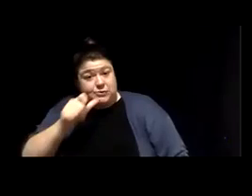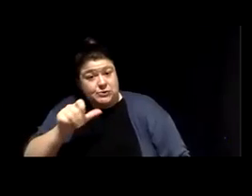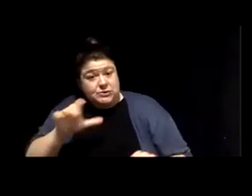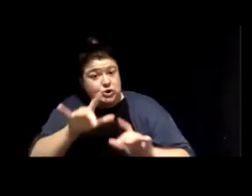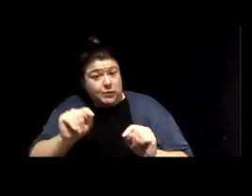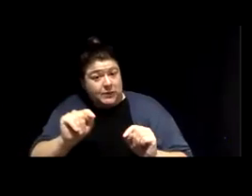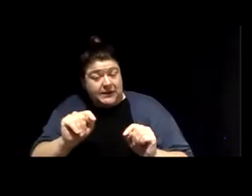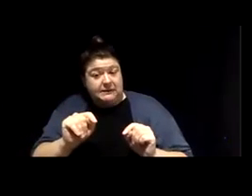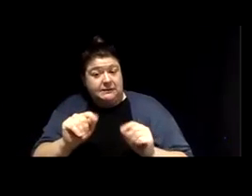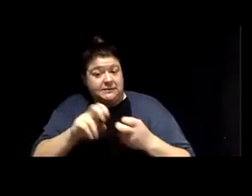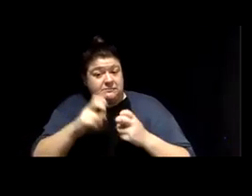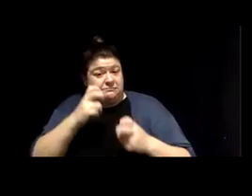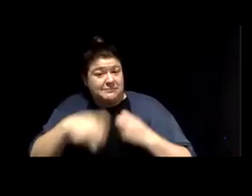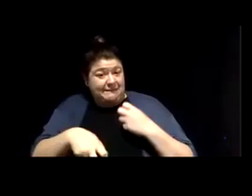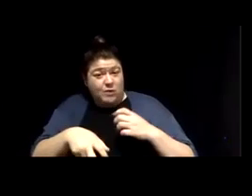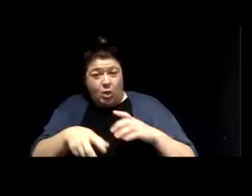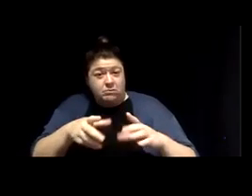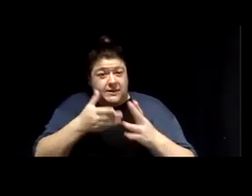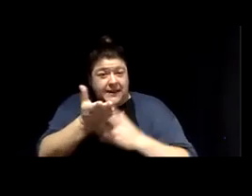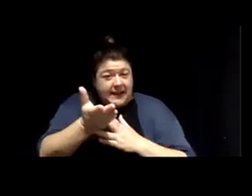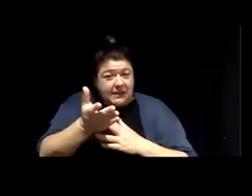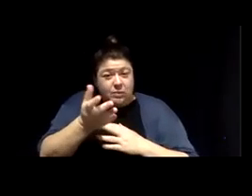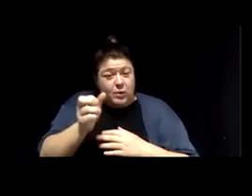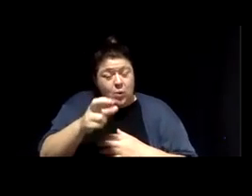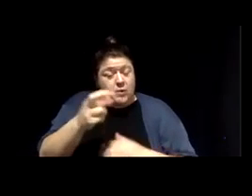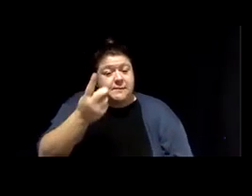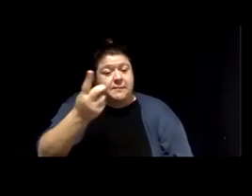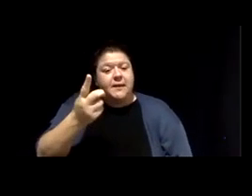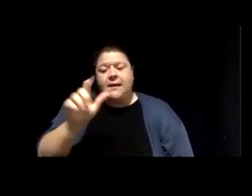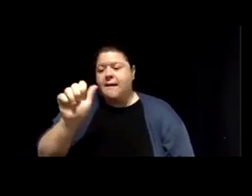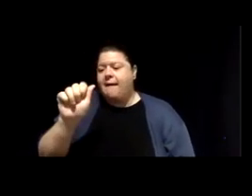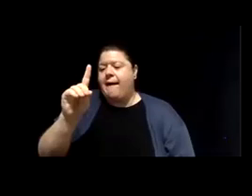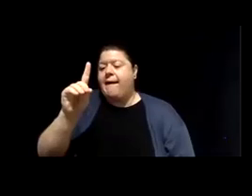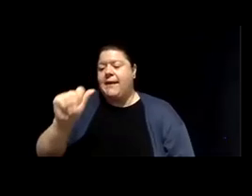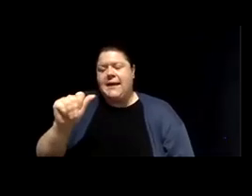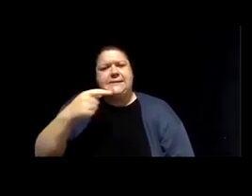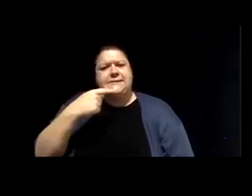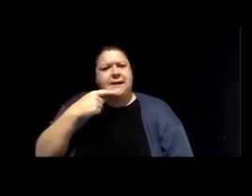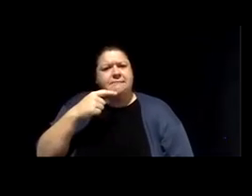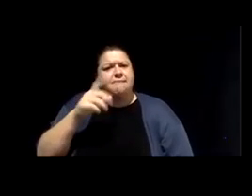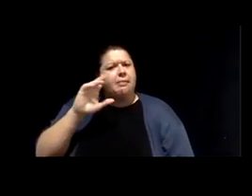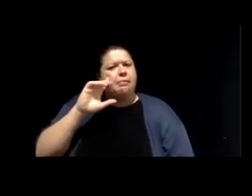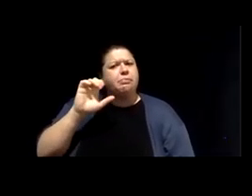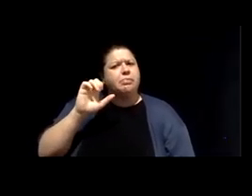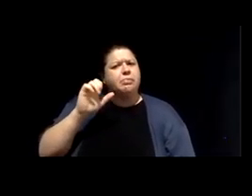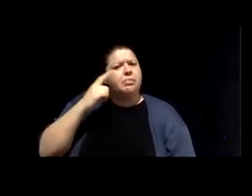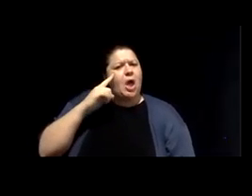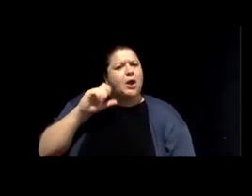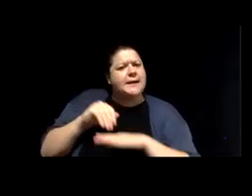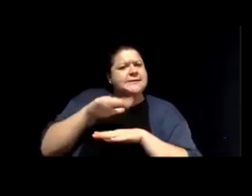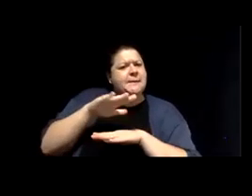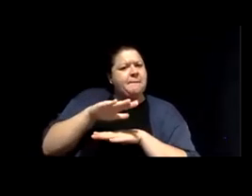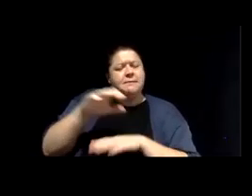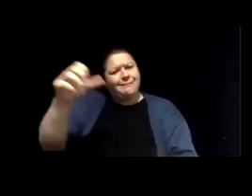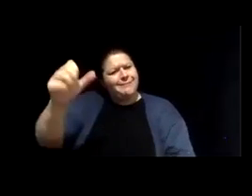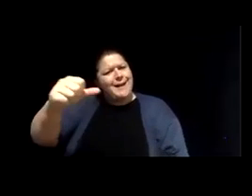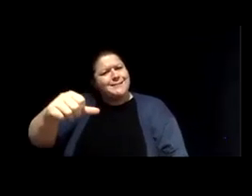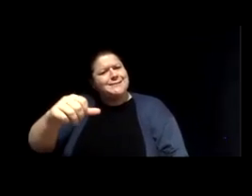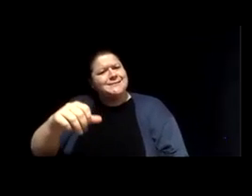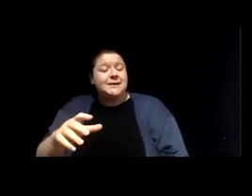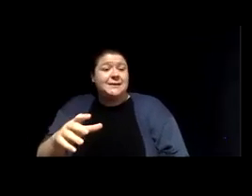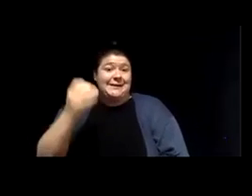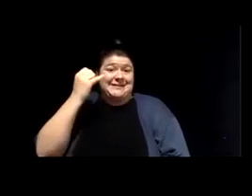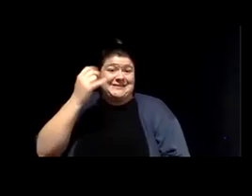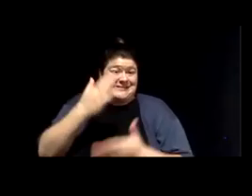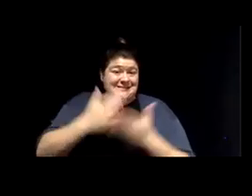some difficulty, yeah, I thought I submitted it, and I was like, what? okay, yeah, yeah. That's the other thing, is that